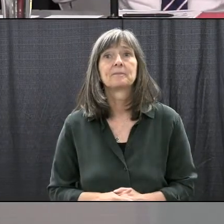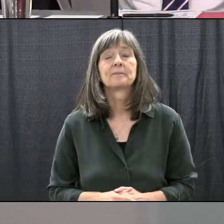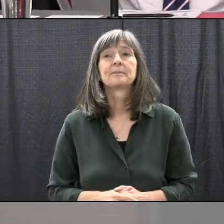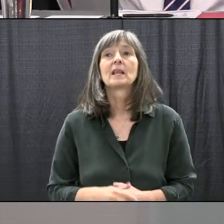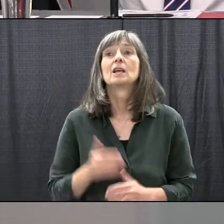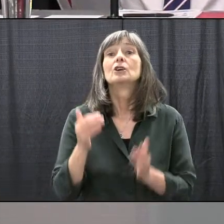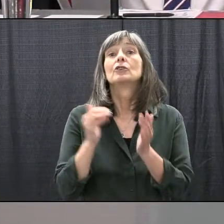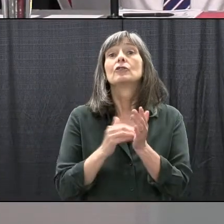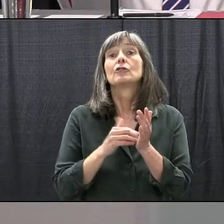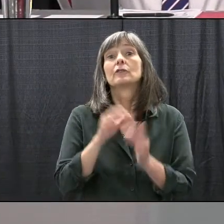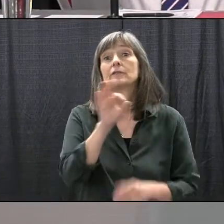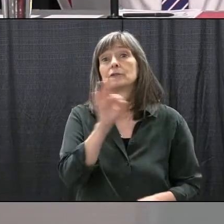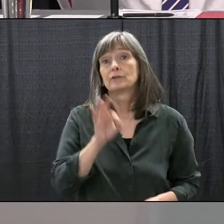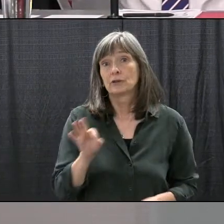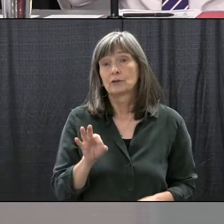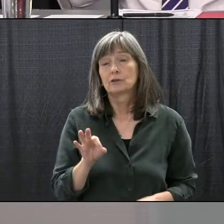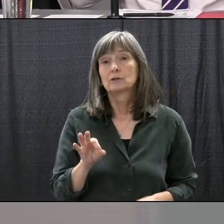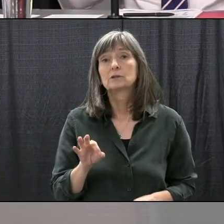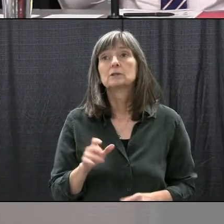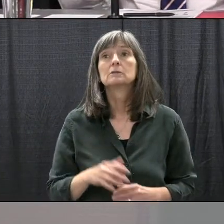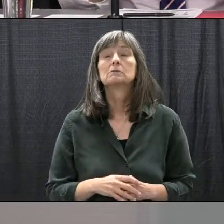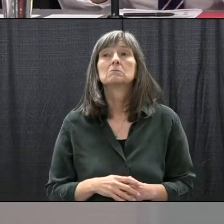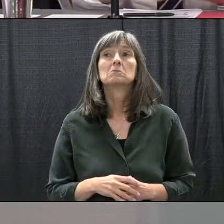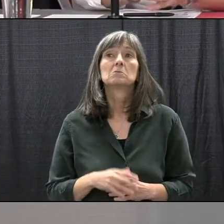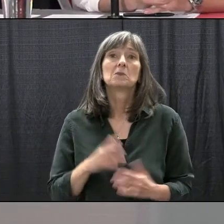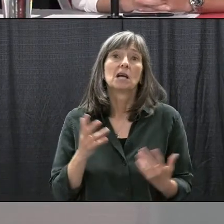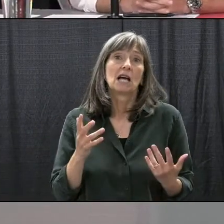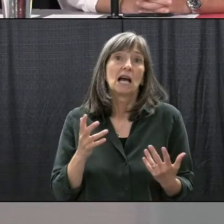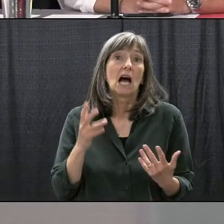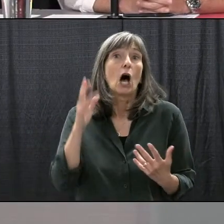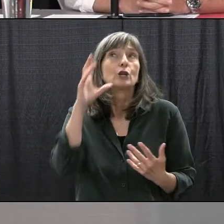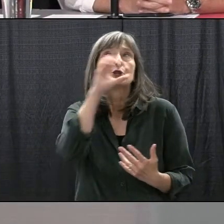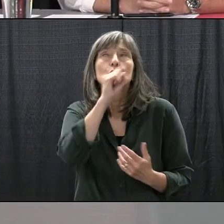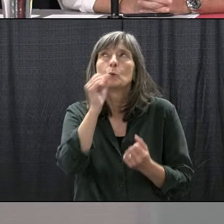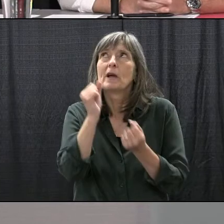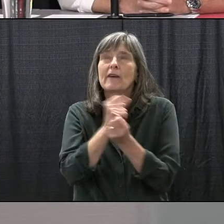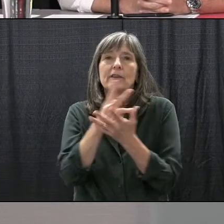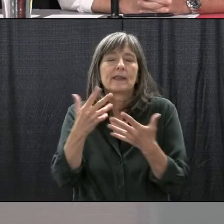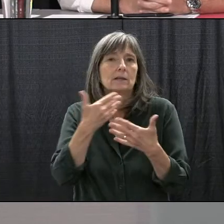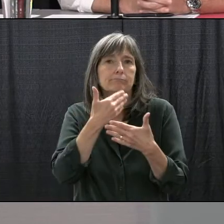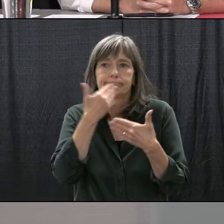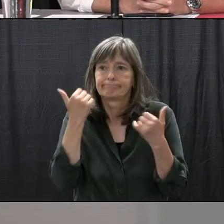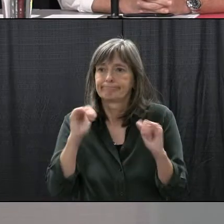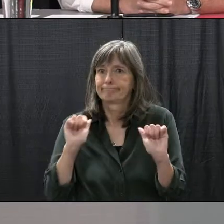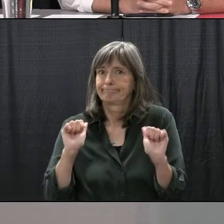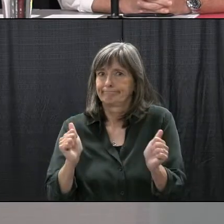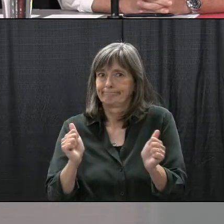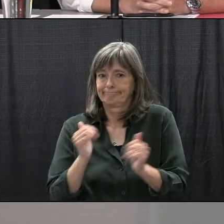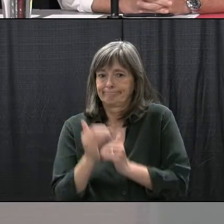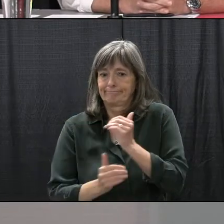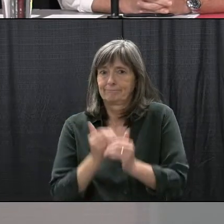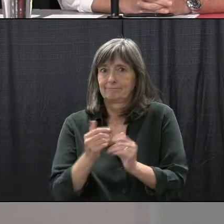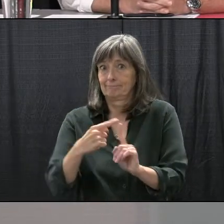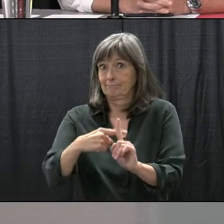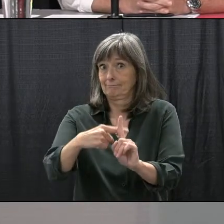Dr. Fitzgerald, assuming the best case scenario where everything goes the way we want it to go, and that some variant of the